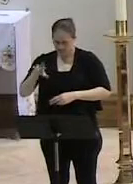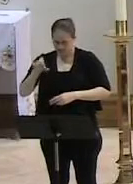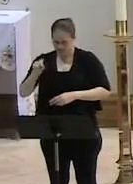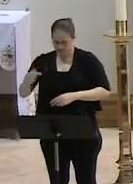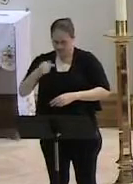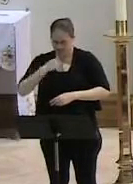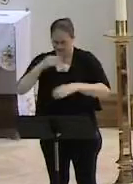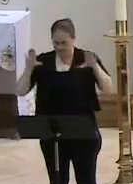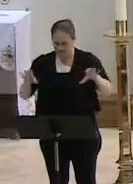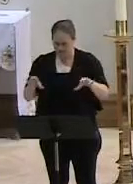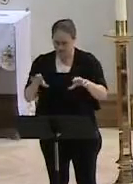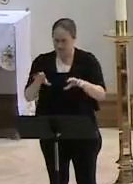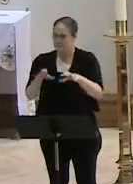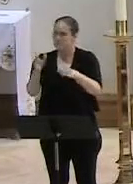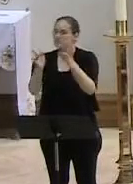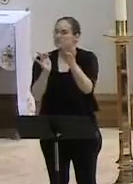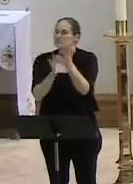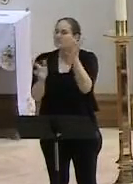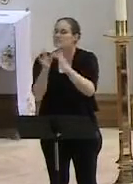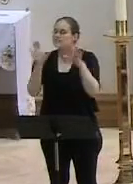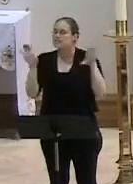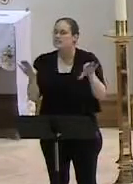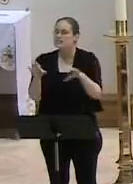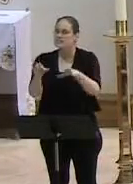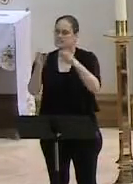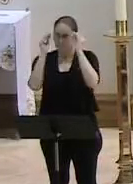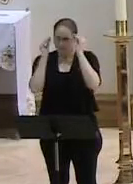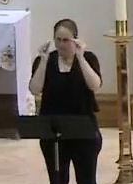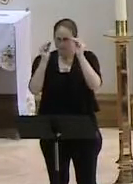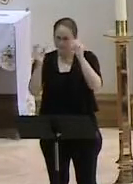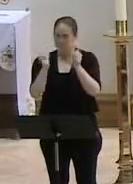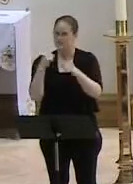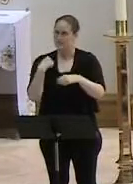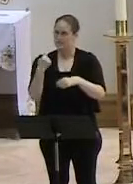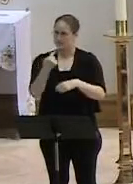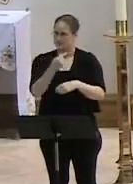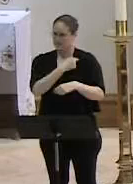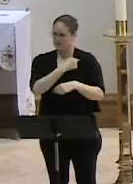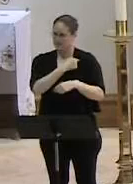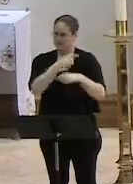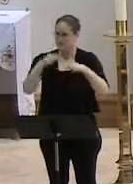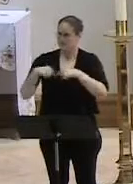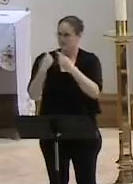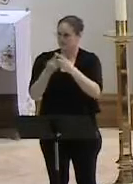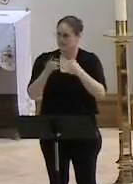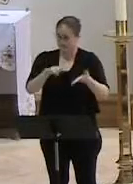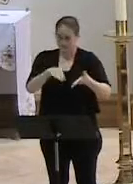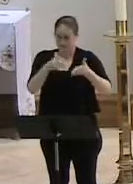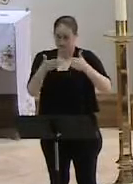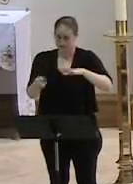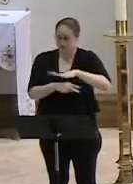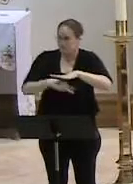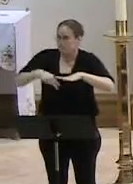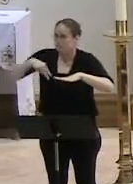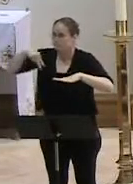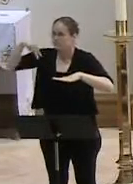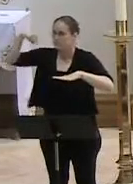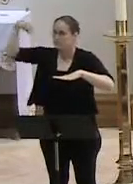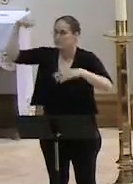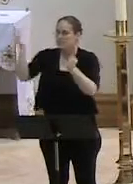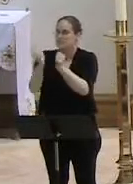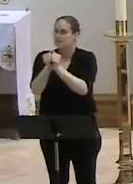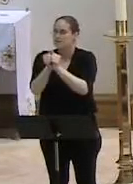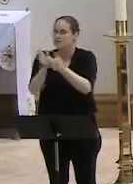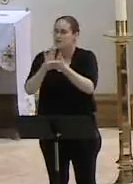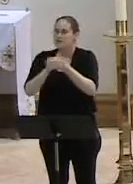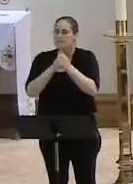that Jesus did and taught, until the day he was taken up. After giving instructions through the Holy Spirit to the apostles whom